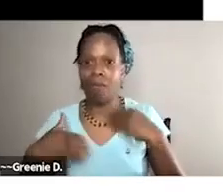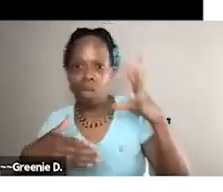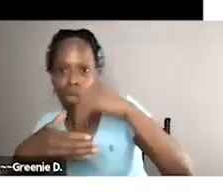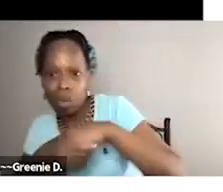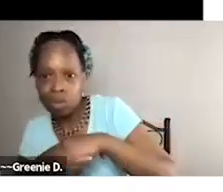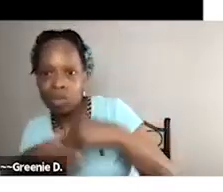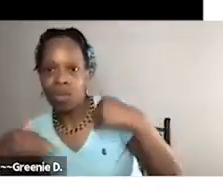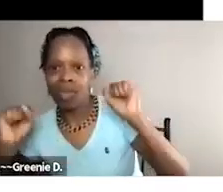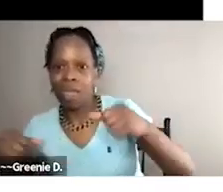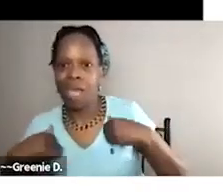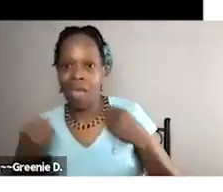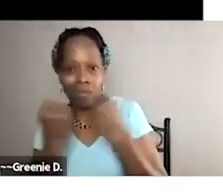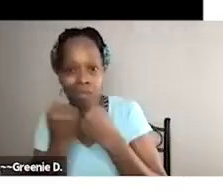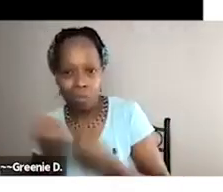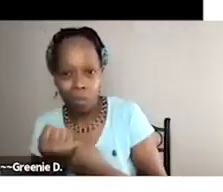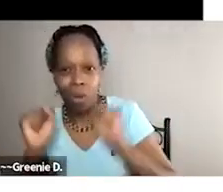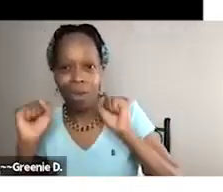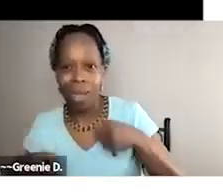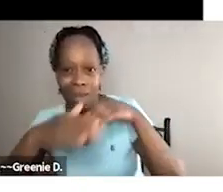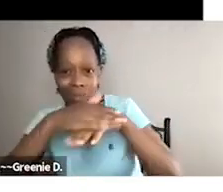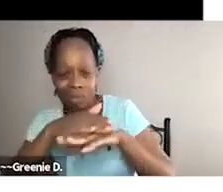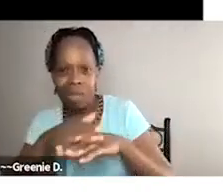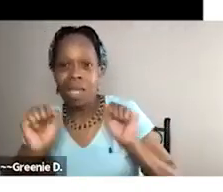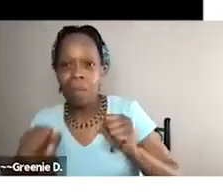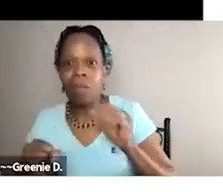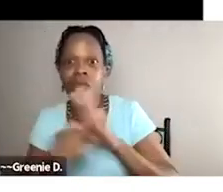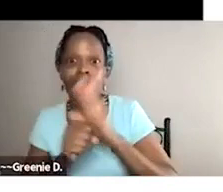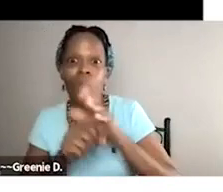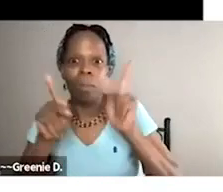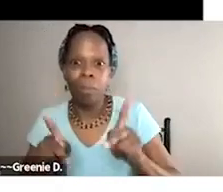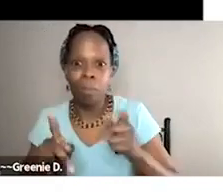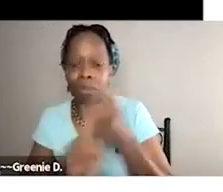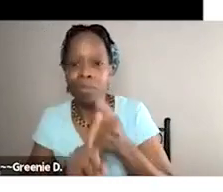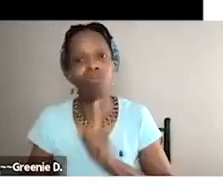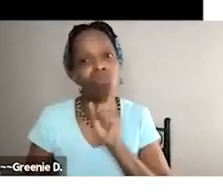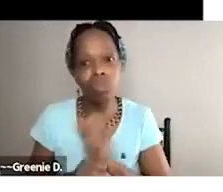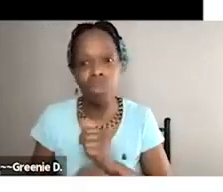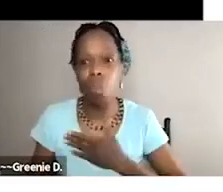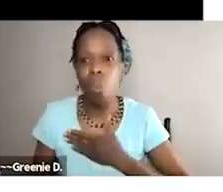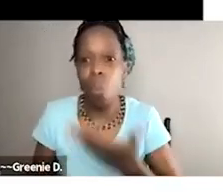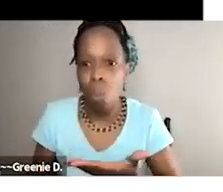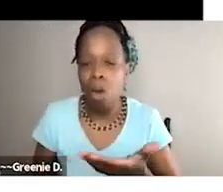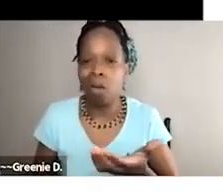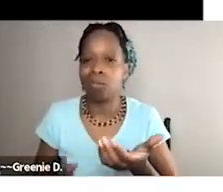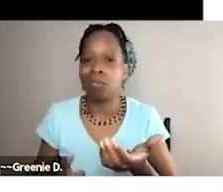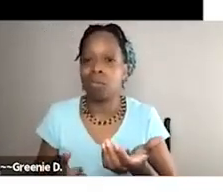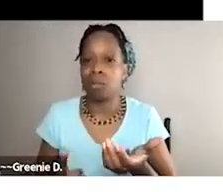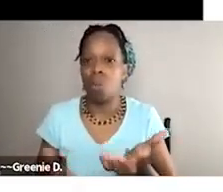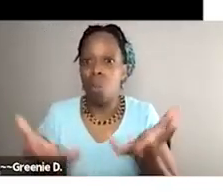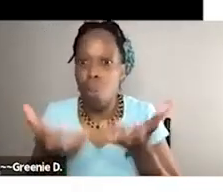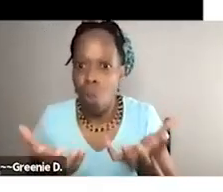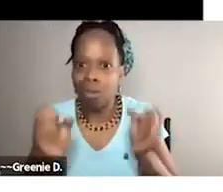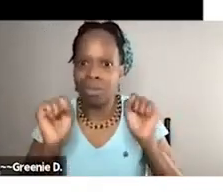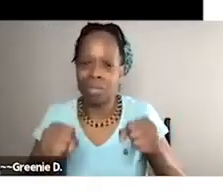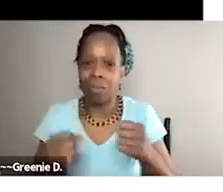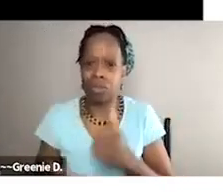full of genuine allyship. It would be full of people willing to help. It would be full of those people that don't ignore somebody on the street. It would be full of,